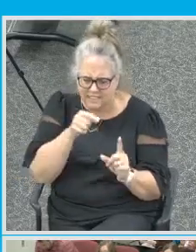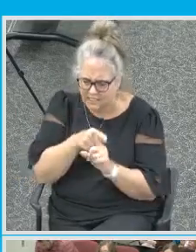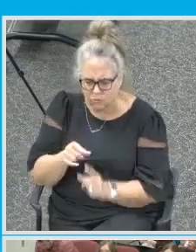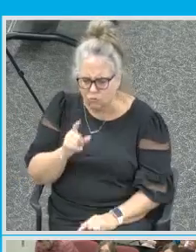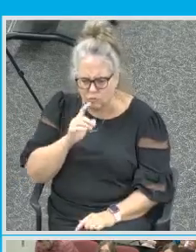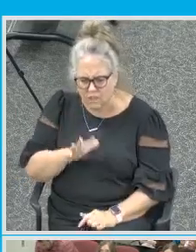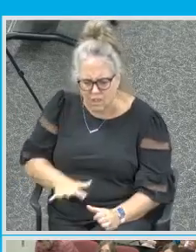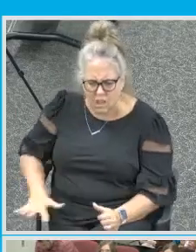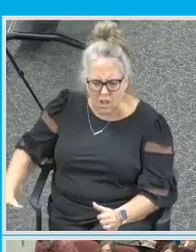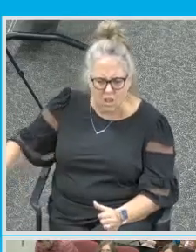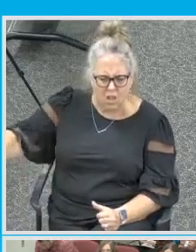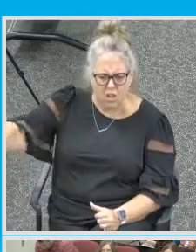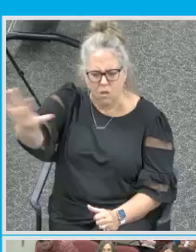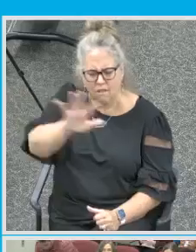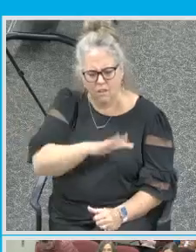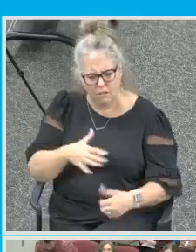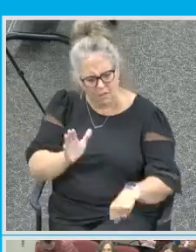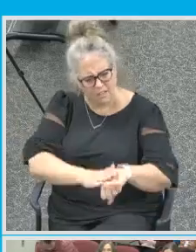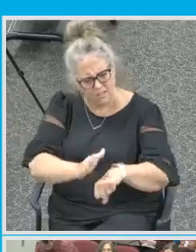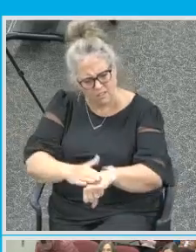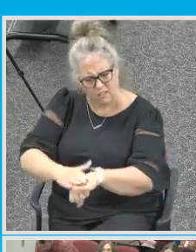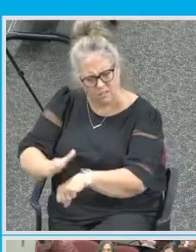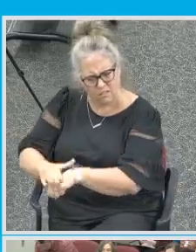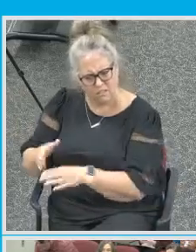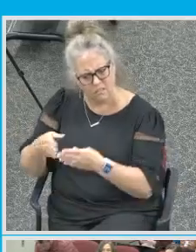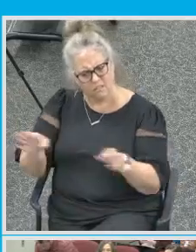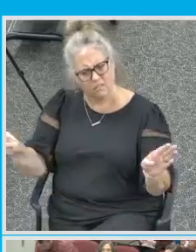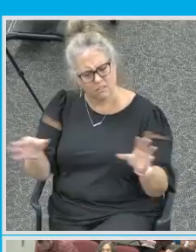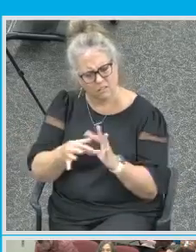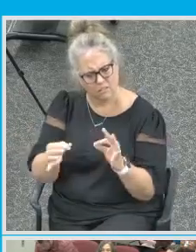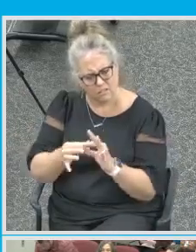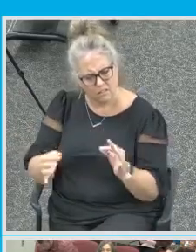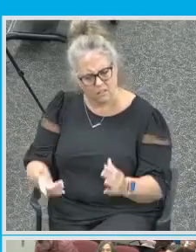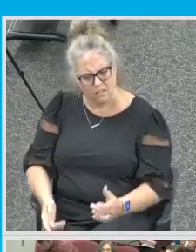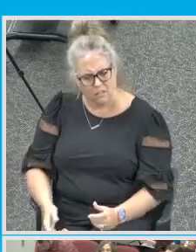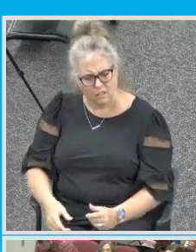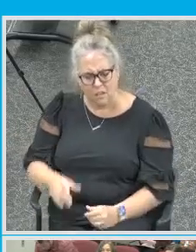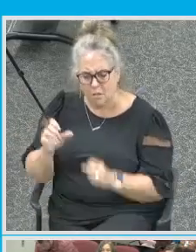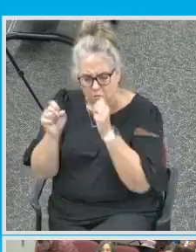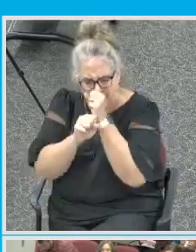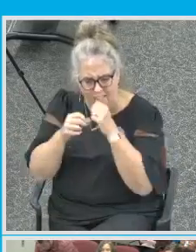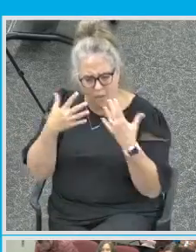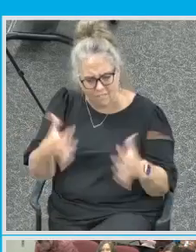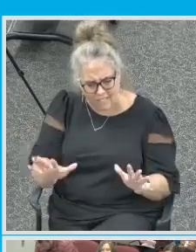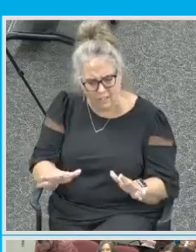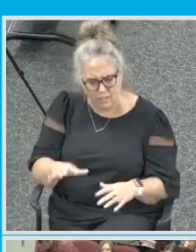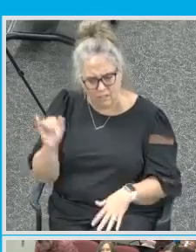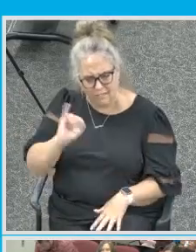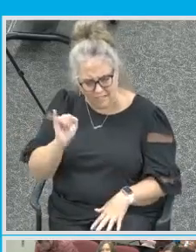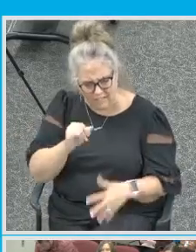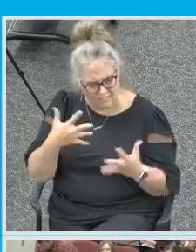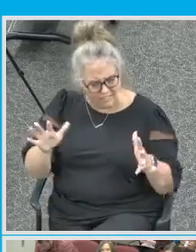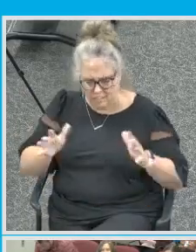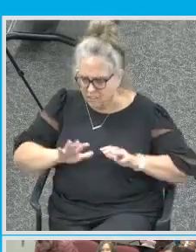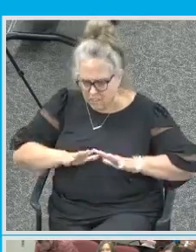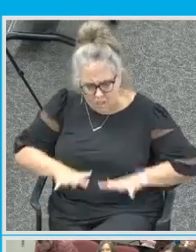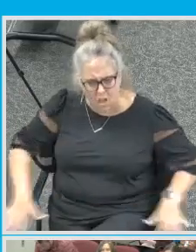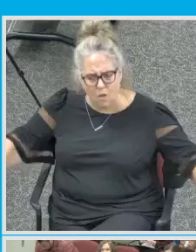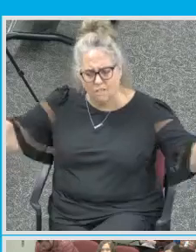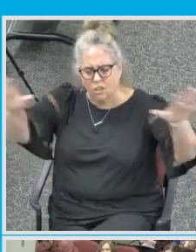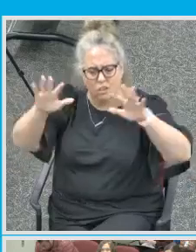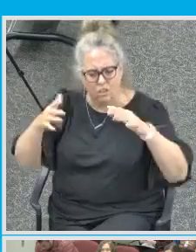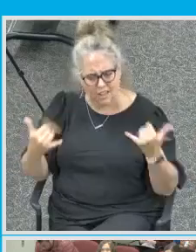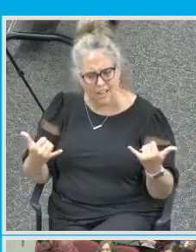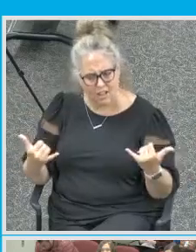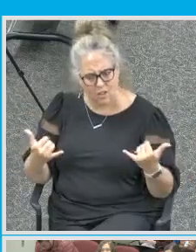is infected mosquitoes are probably all over the county. And the fact that we start getting human cases already answers the question,